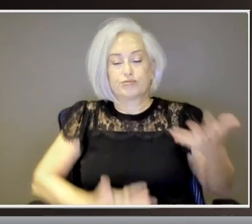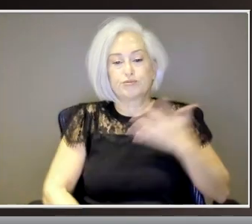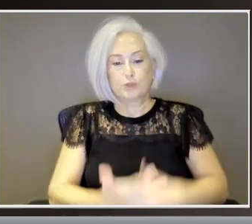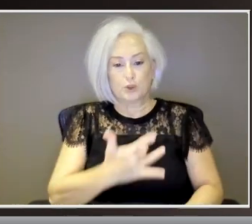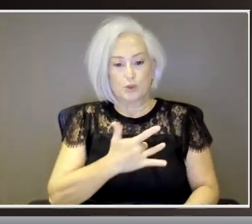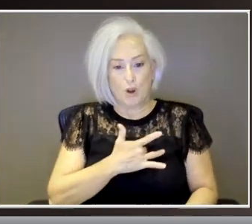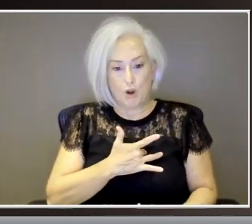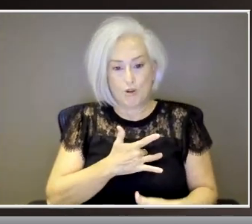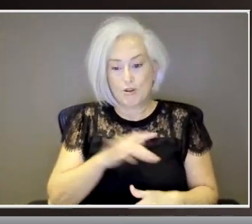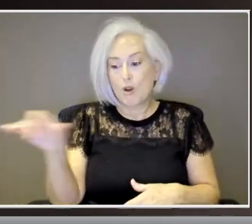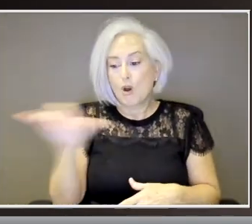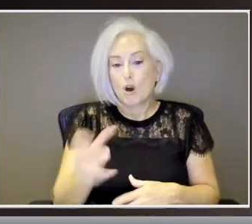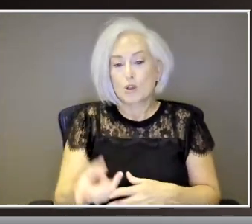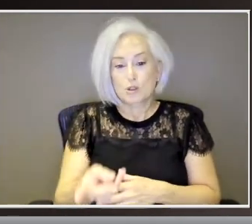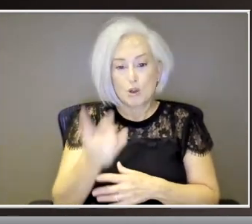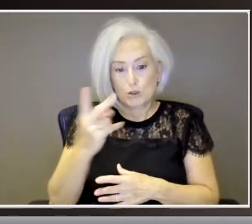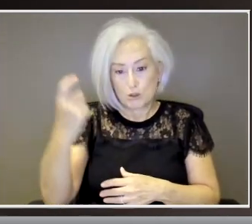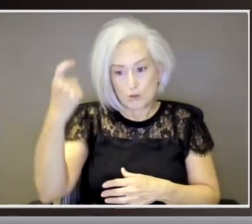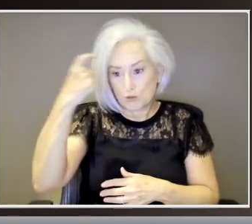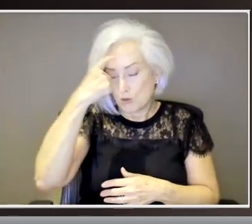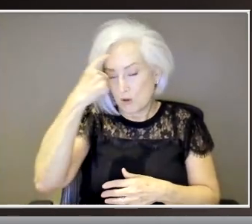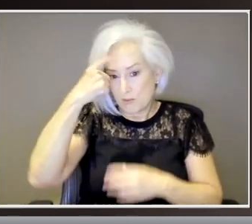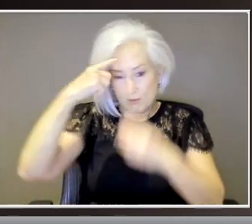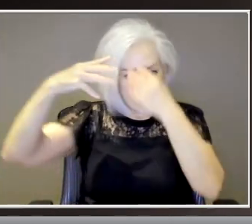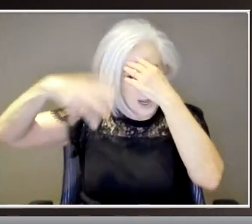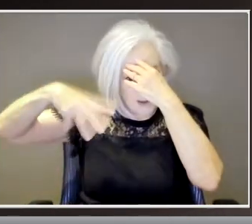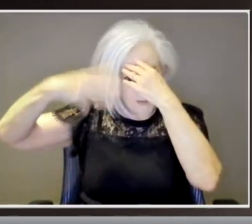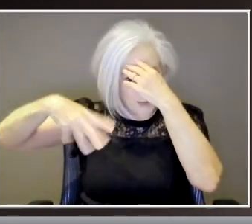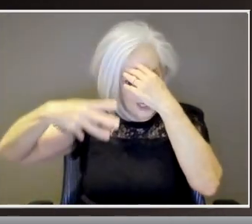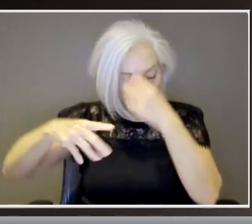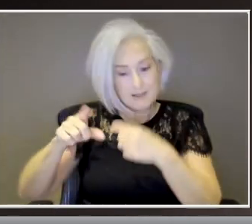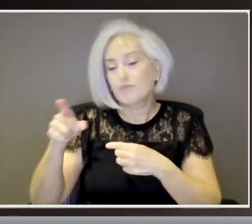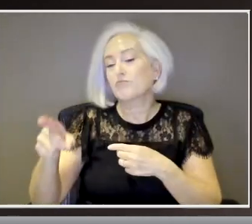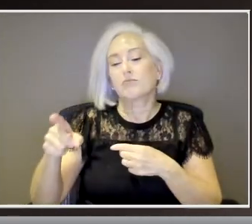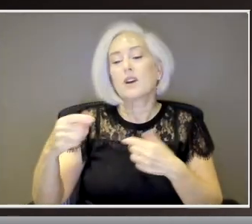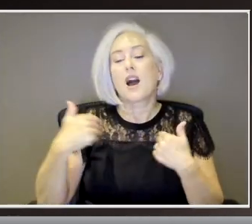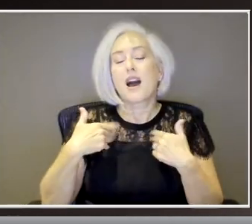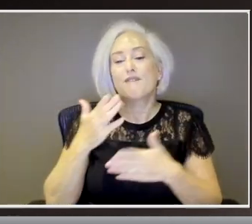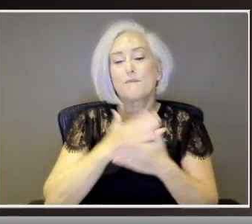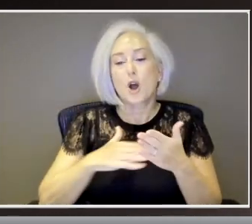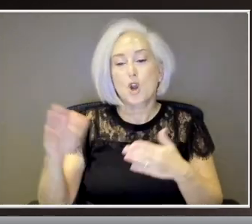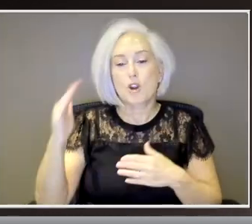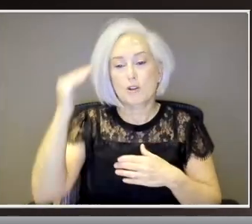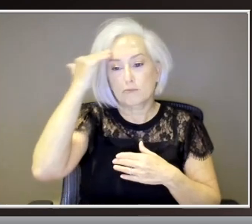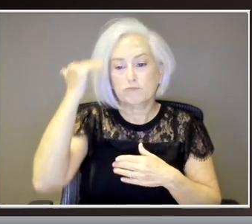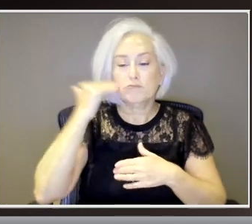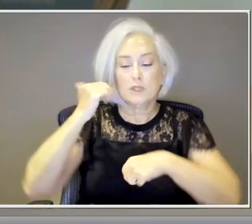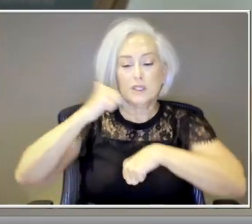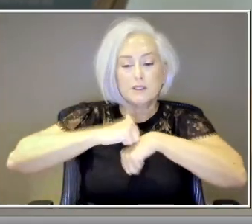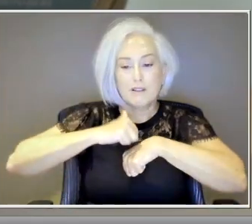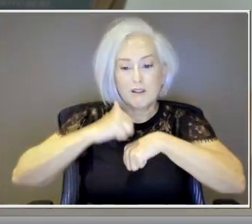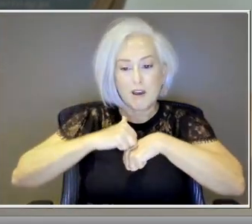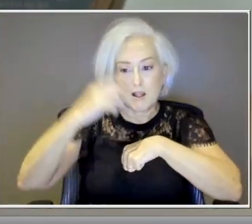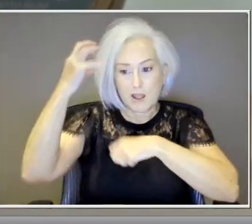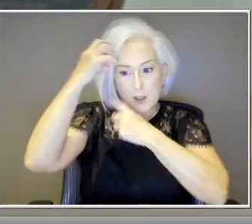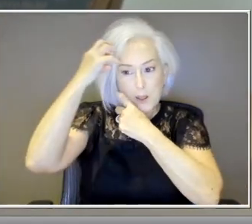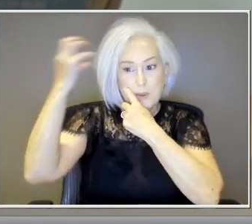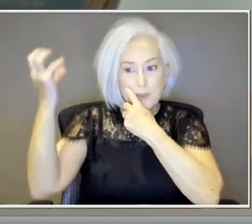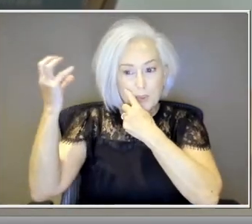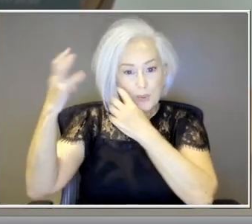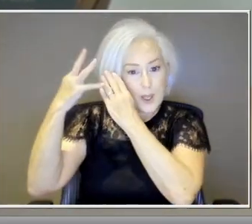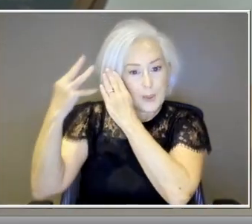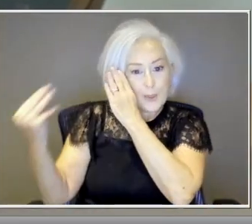along with a craniotomy. It'd take part of my skull off and drain all the blood out. Despite all